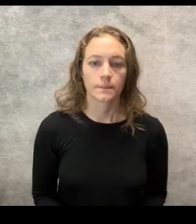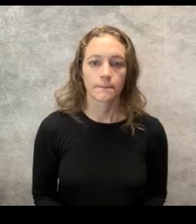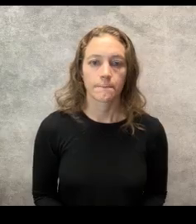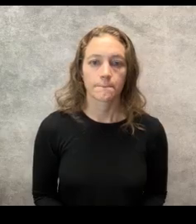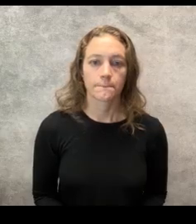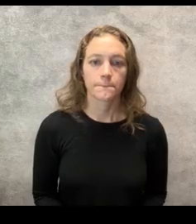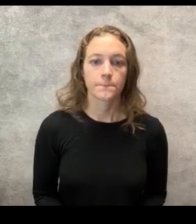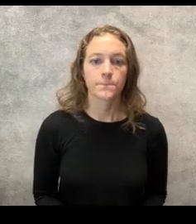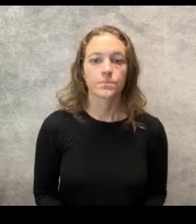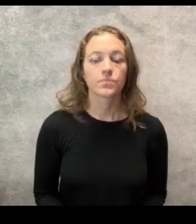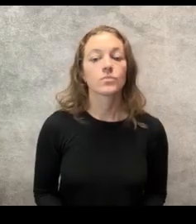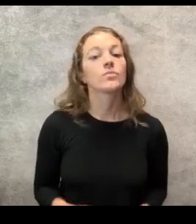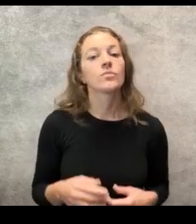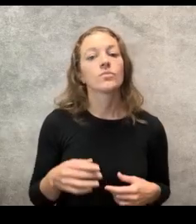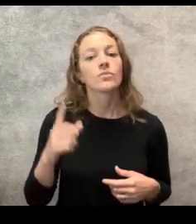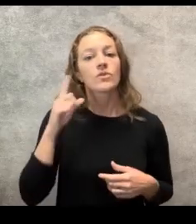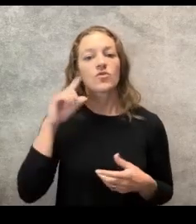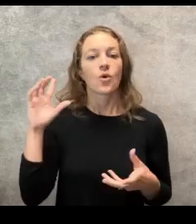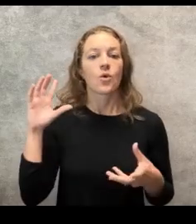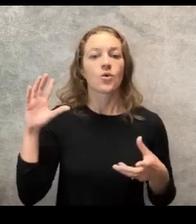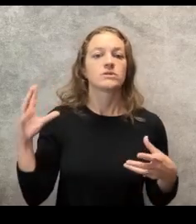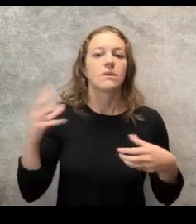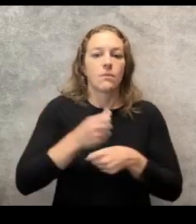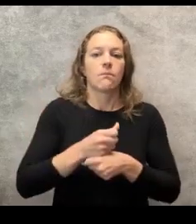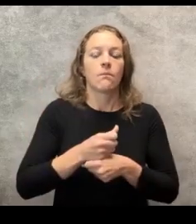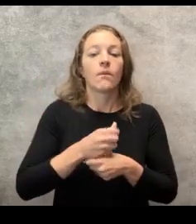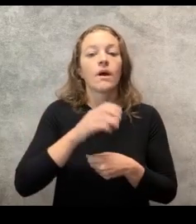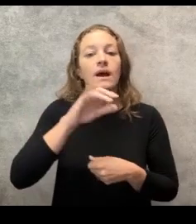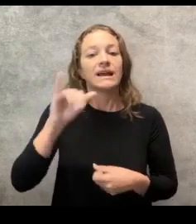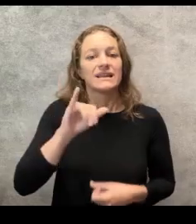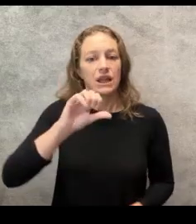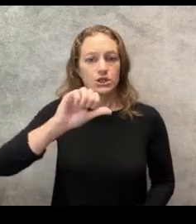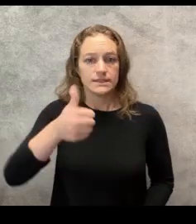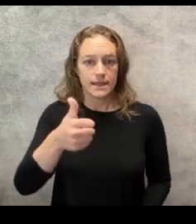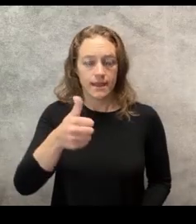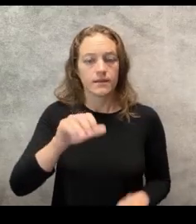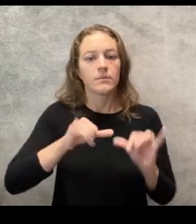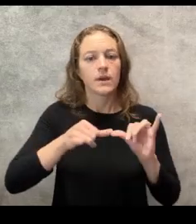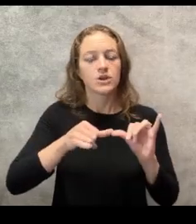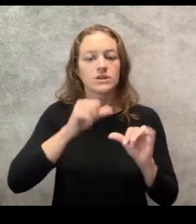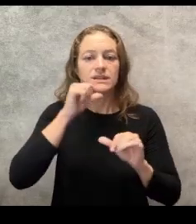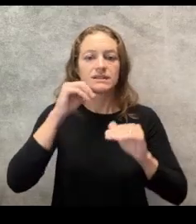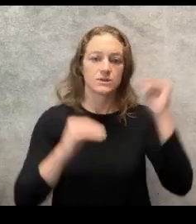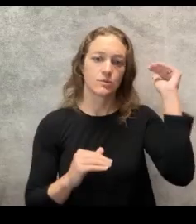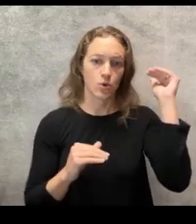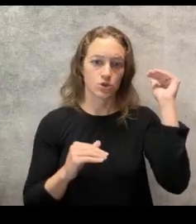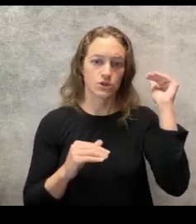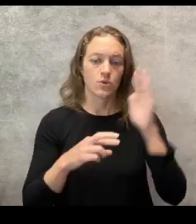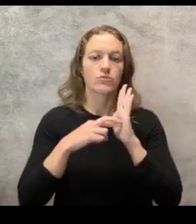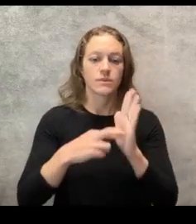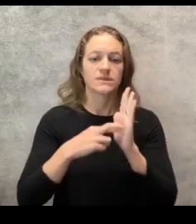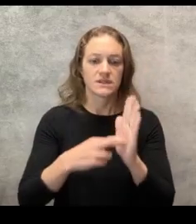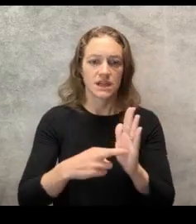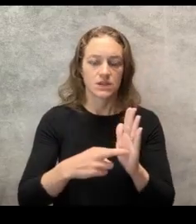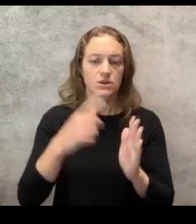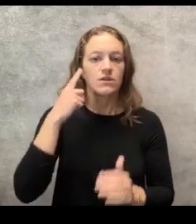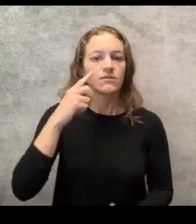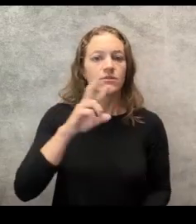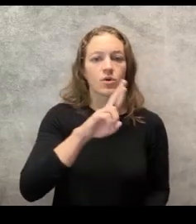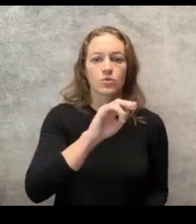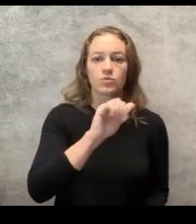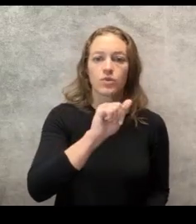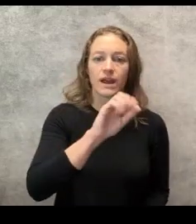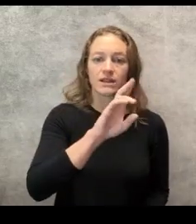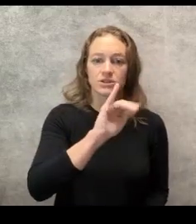In summary, Indicator 10 measures disproportionate representation of racial, ethnic groups